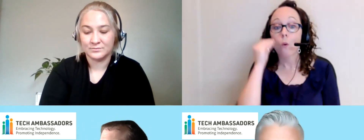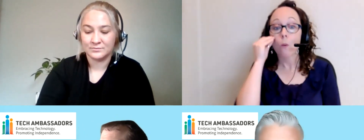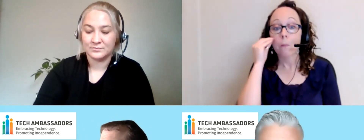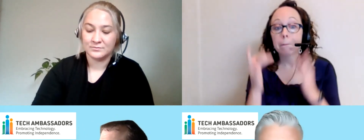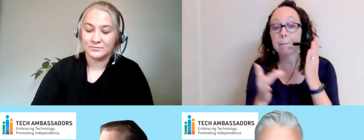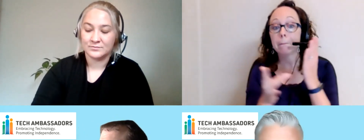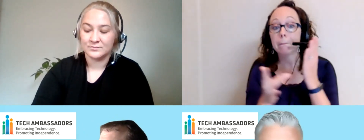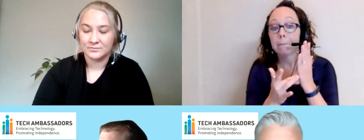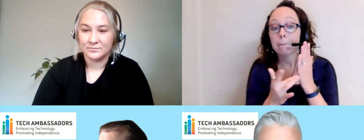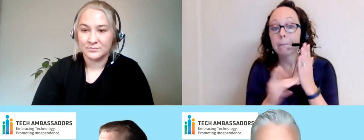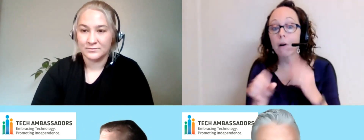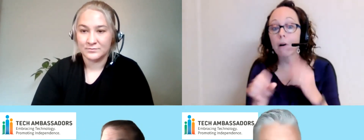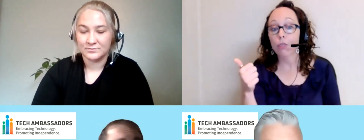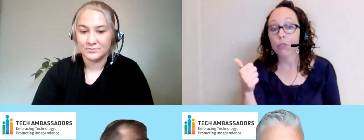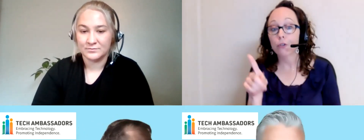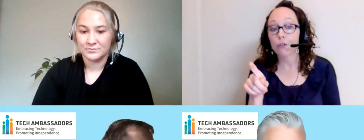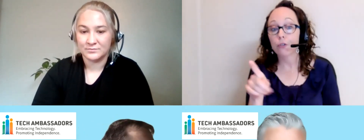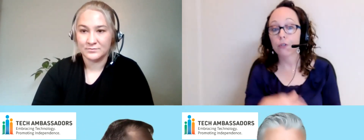Trying to think of